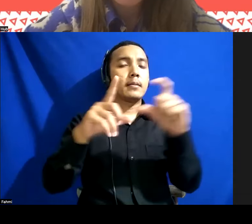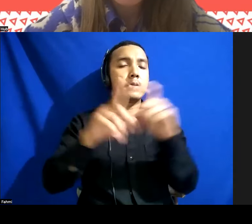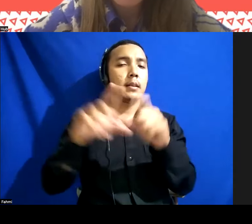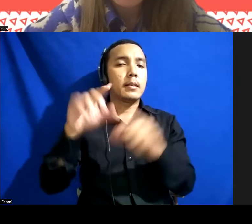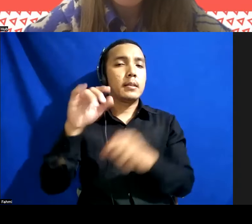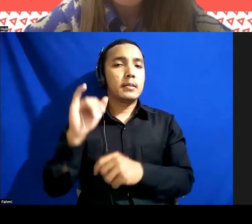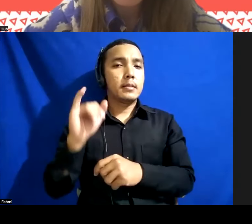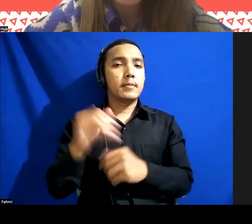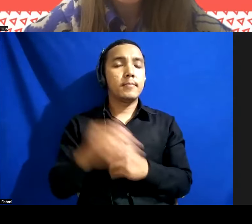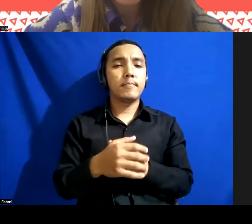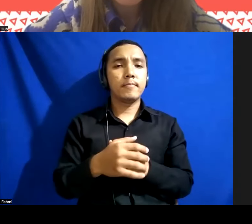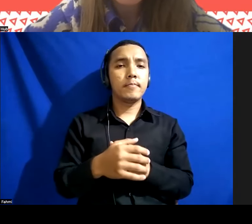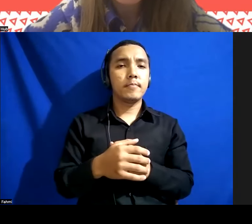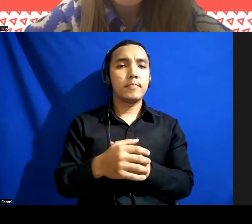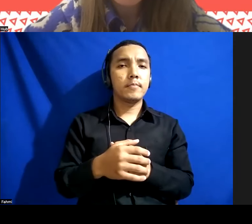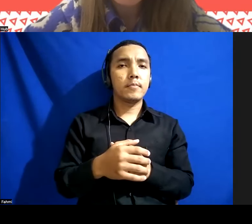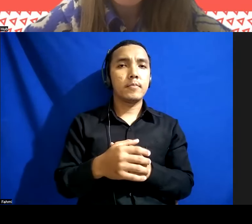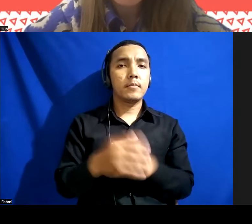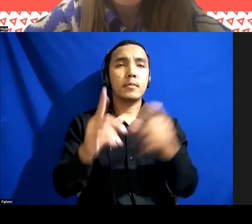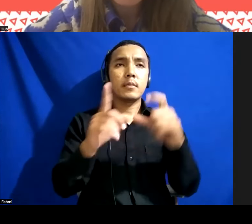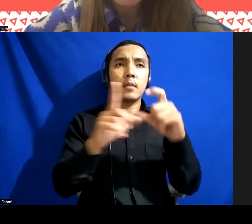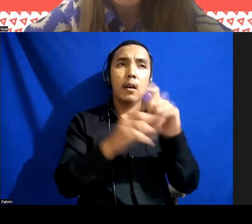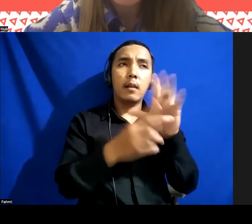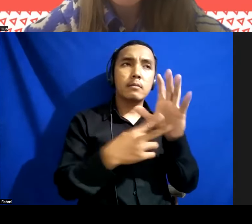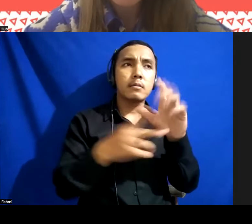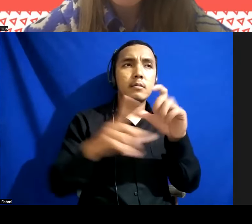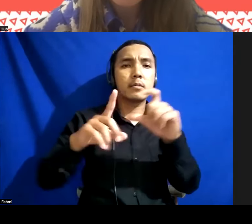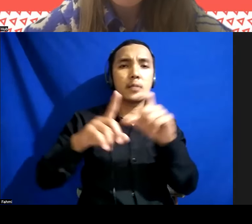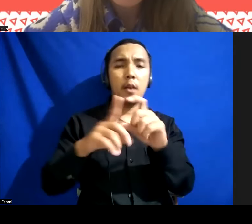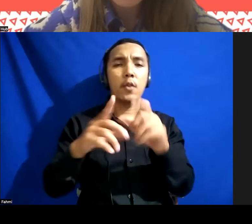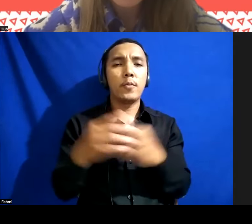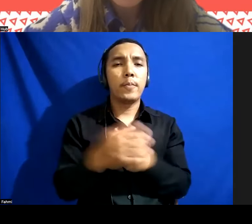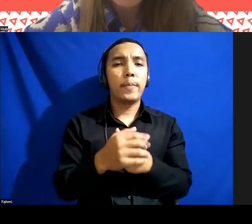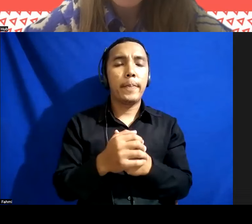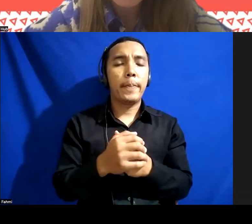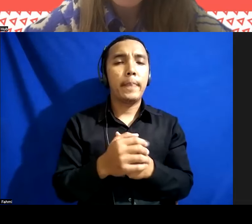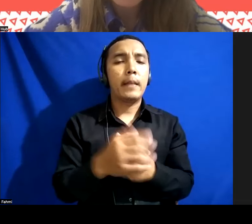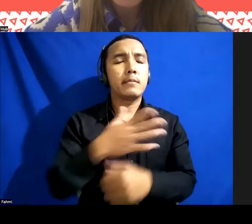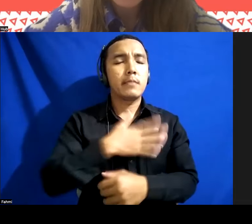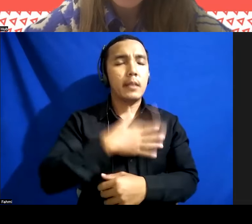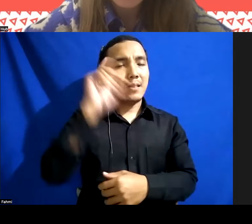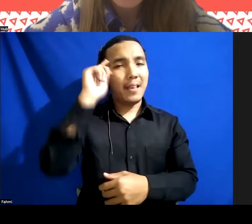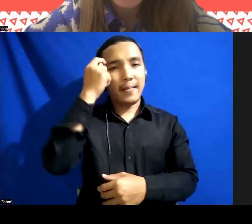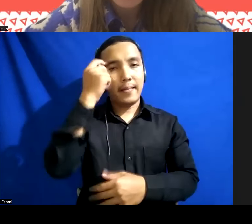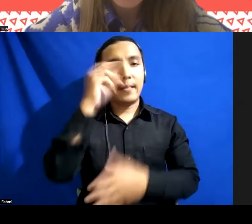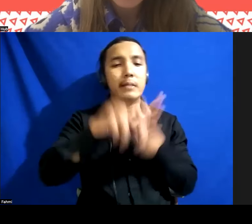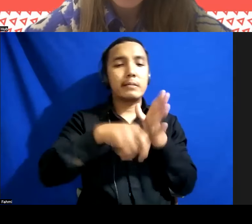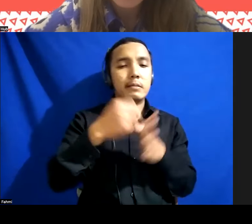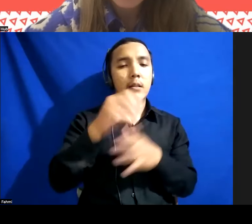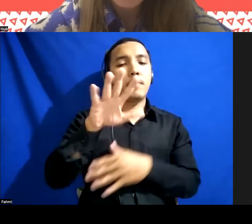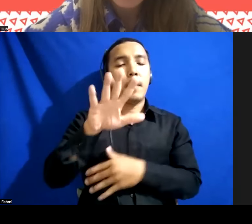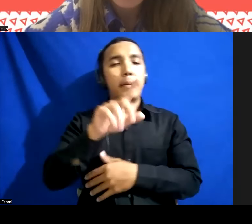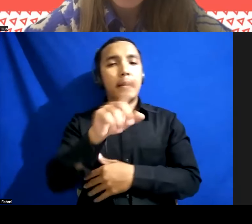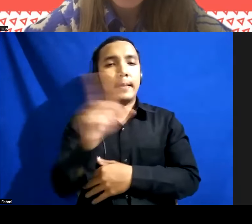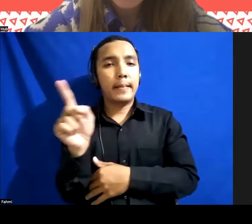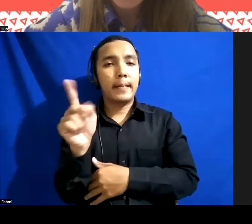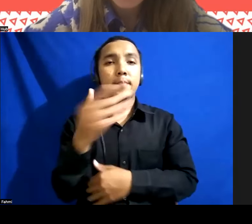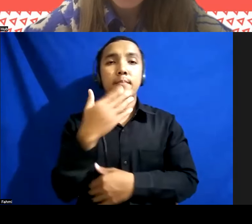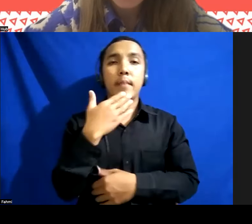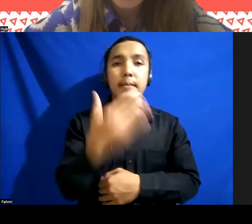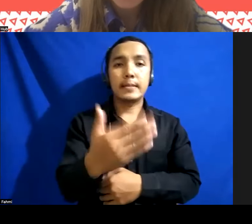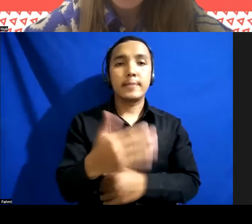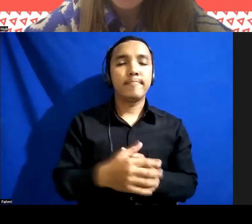National Committee for Disability. Now, I would like to remind you as well that you keep your remarks to 5 minutes. Yes, all right. Thank you very